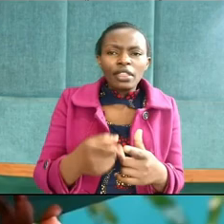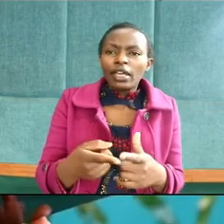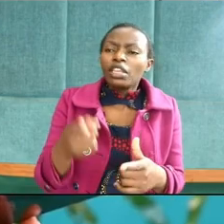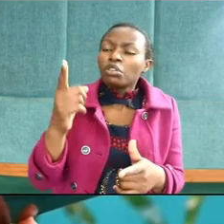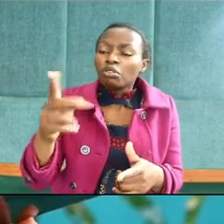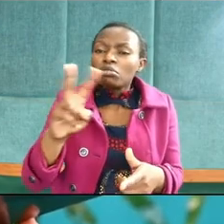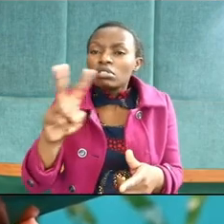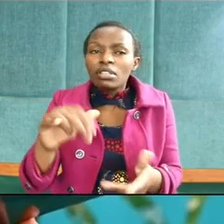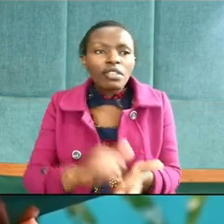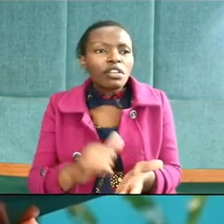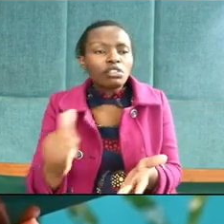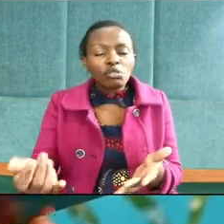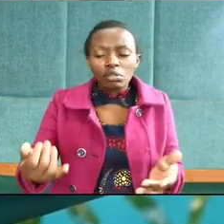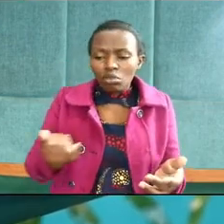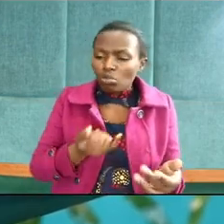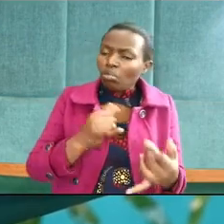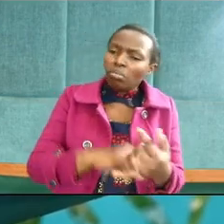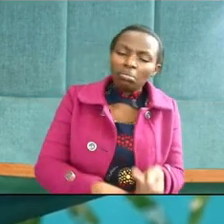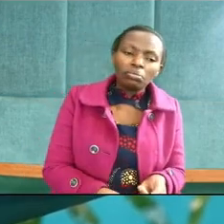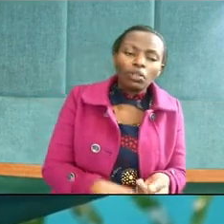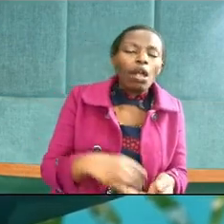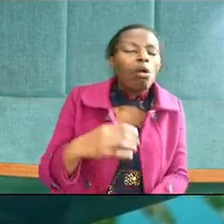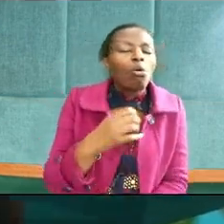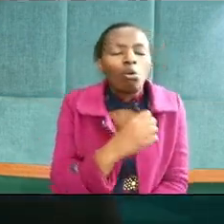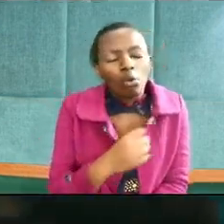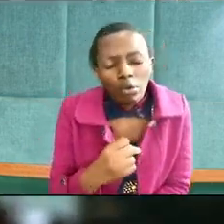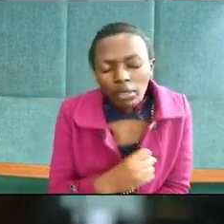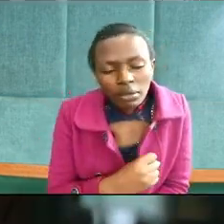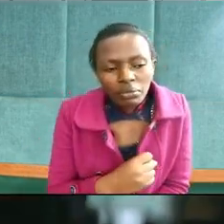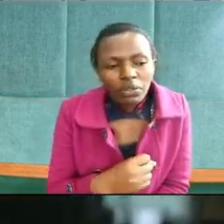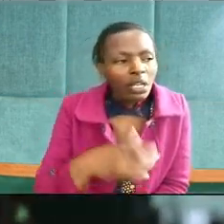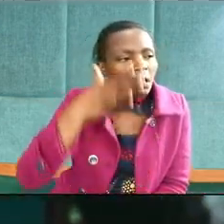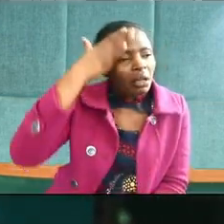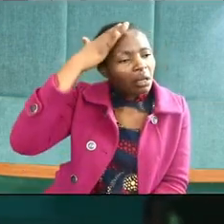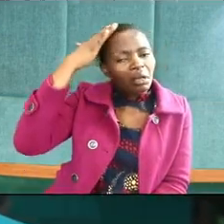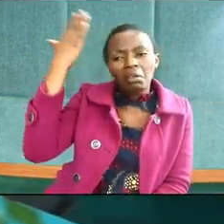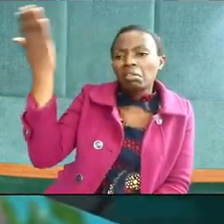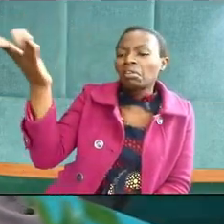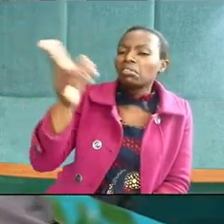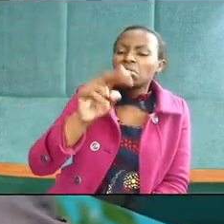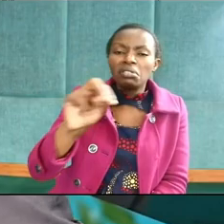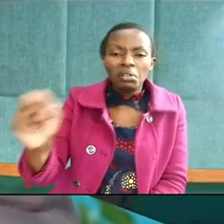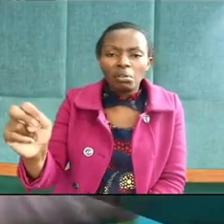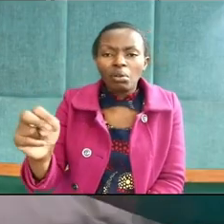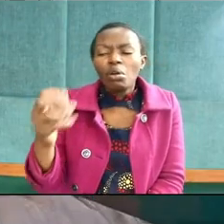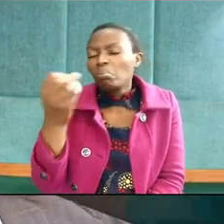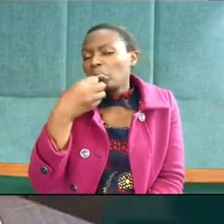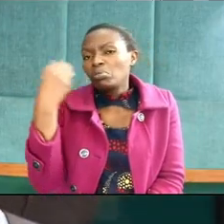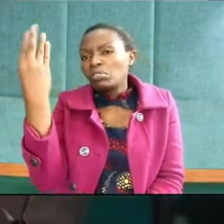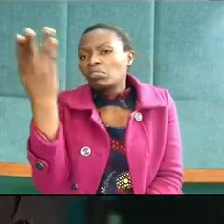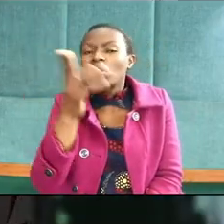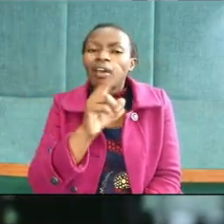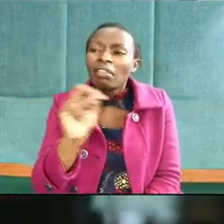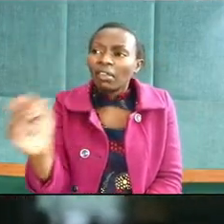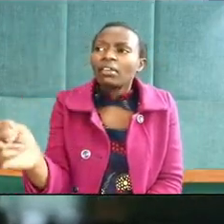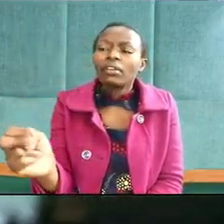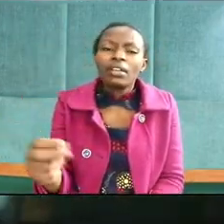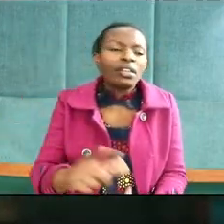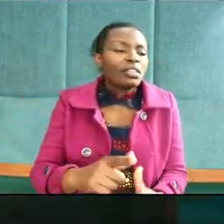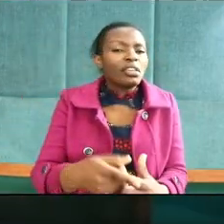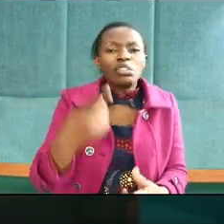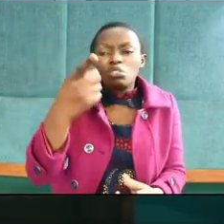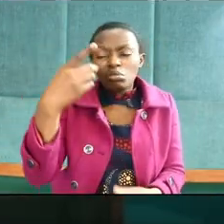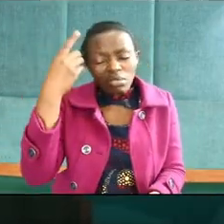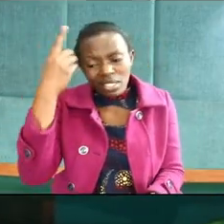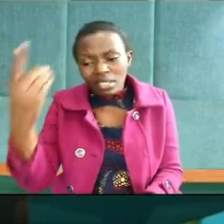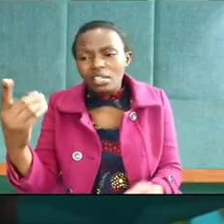before you. Now reality is you have to deal with what you have decided to be with.